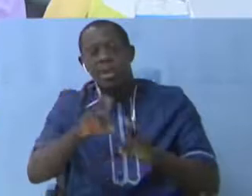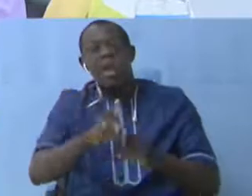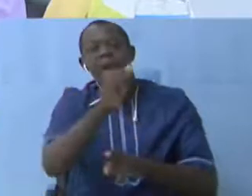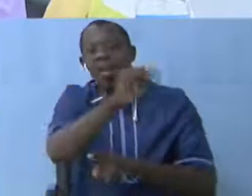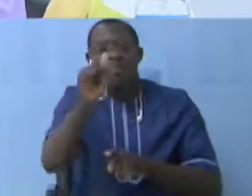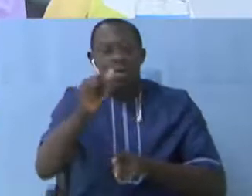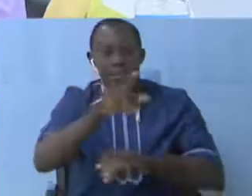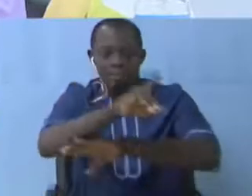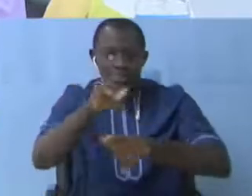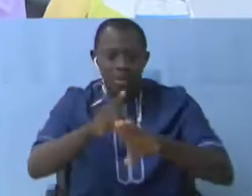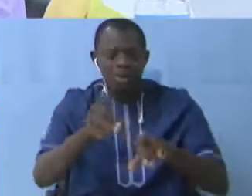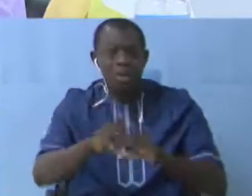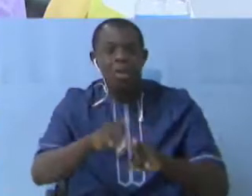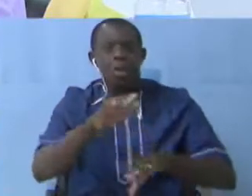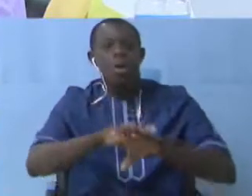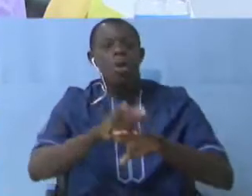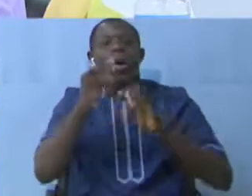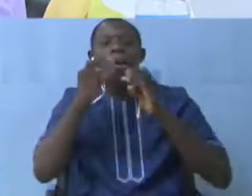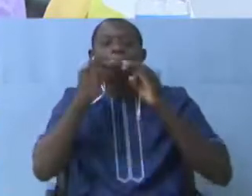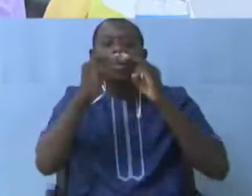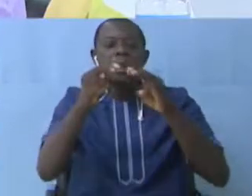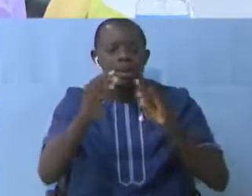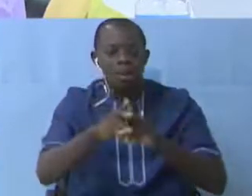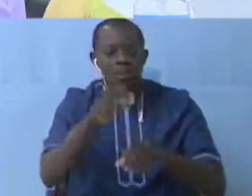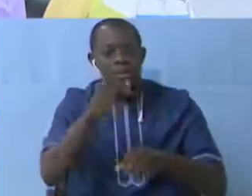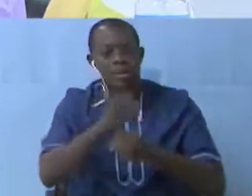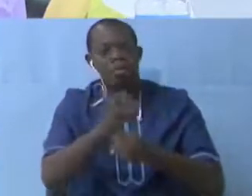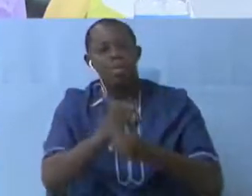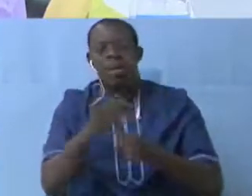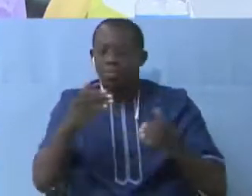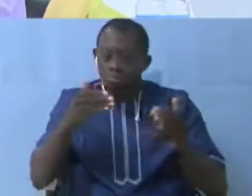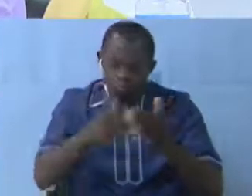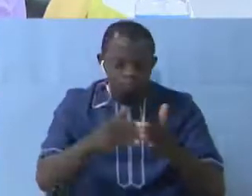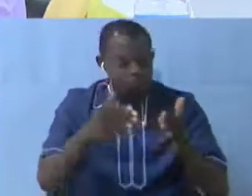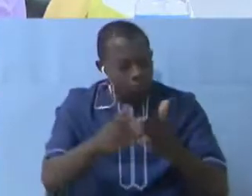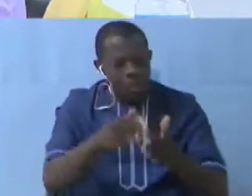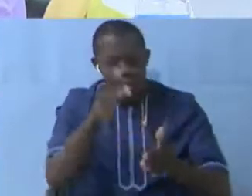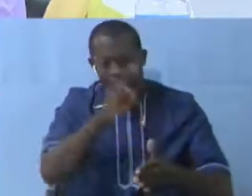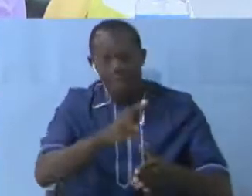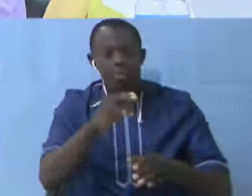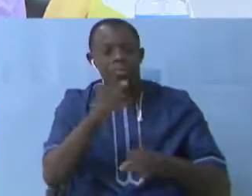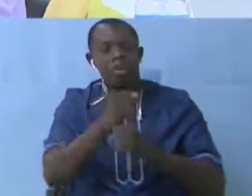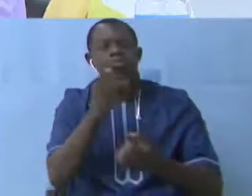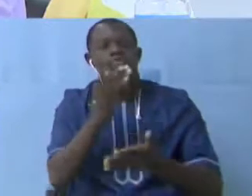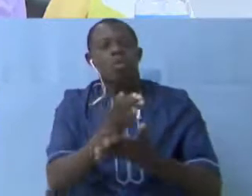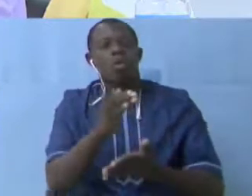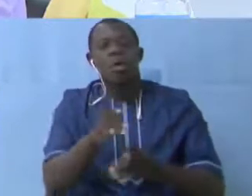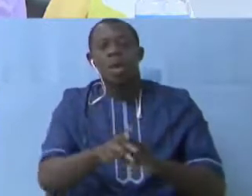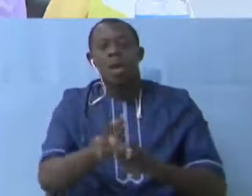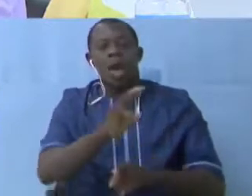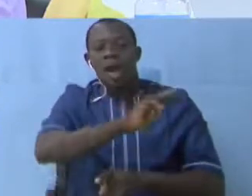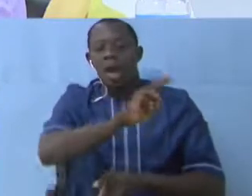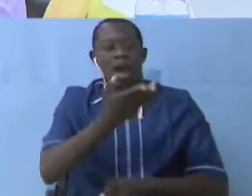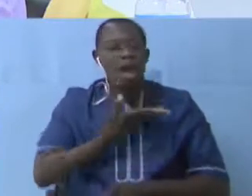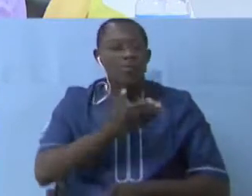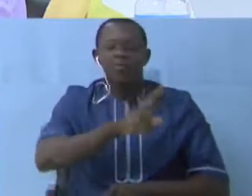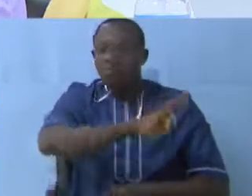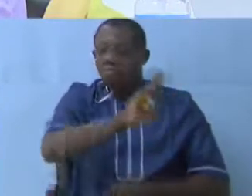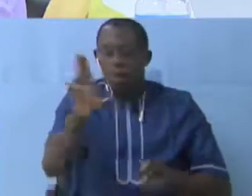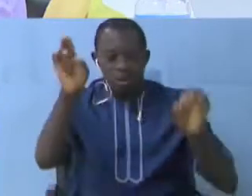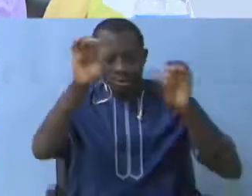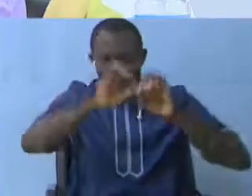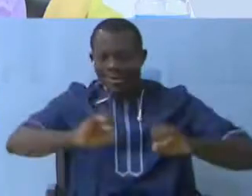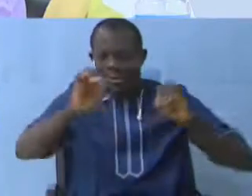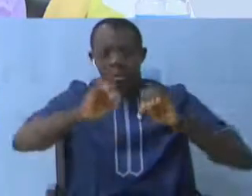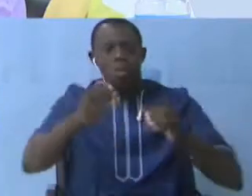be on the media wherever they are, to push the narrative and to insist that he had no case because we don't have a